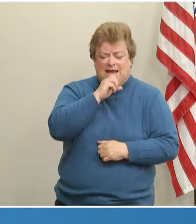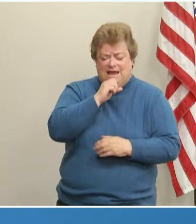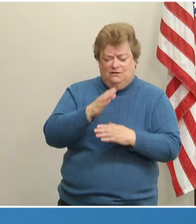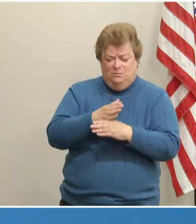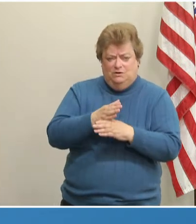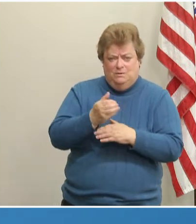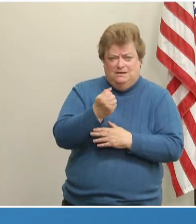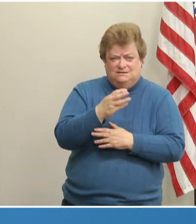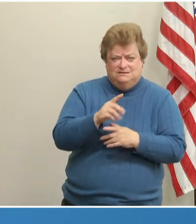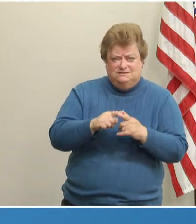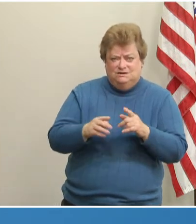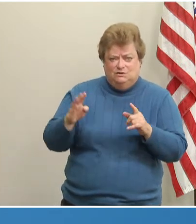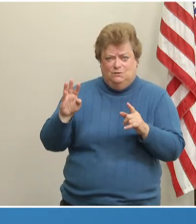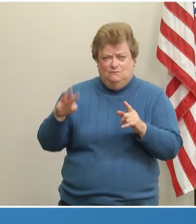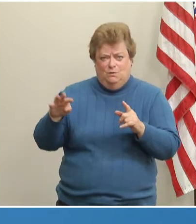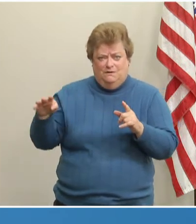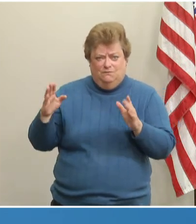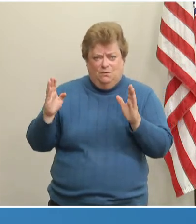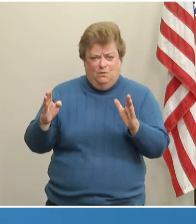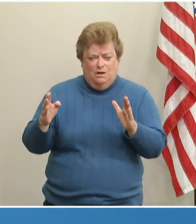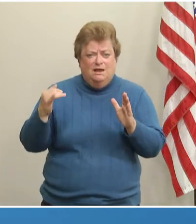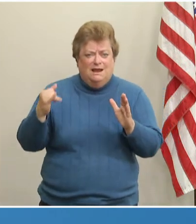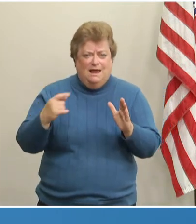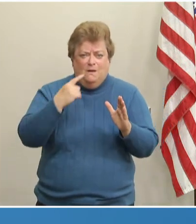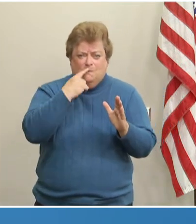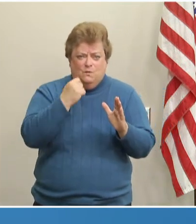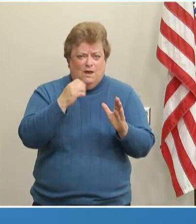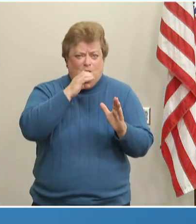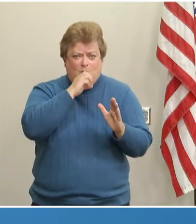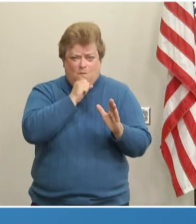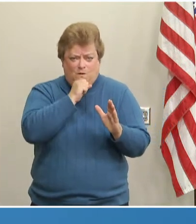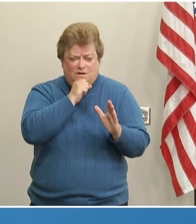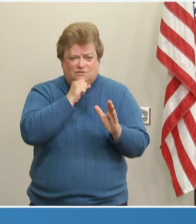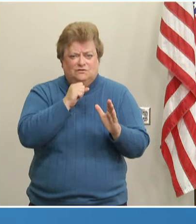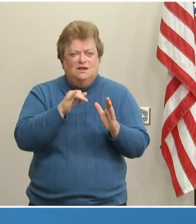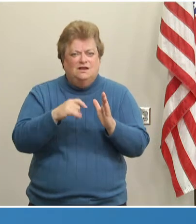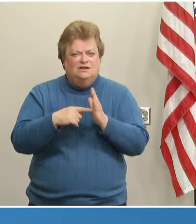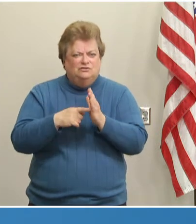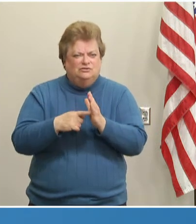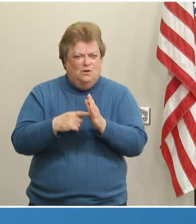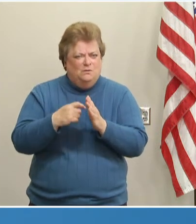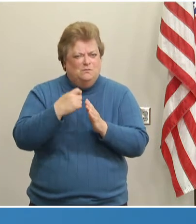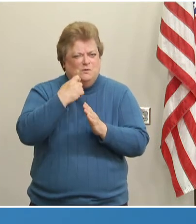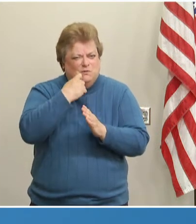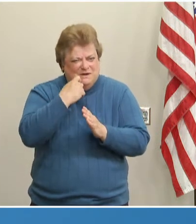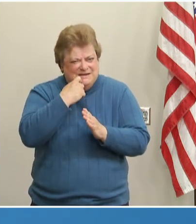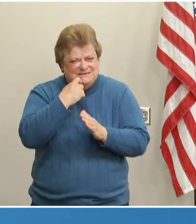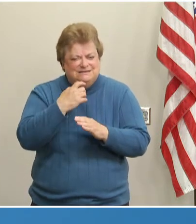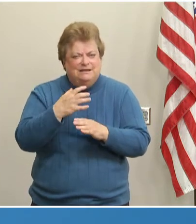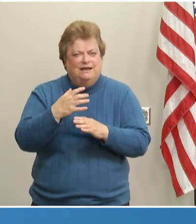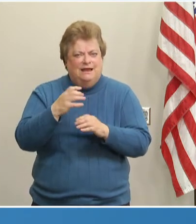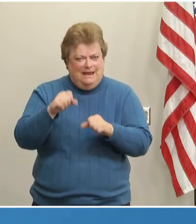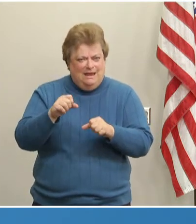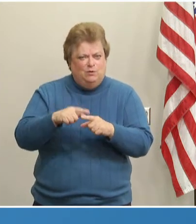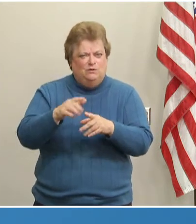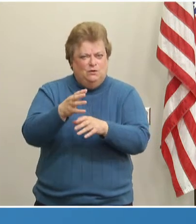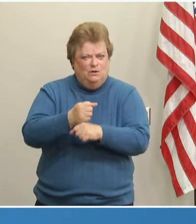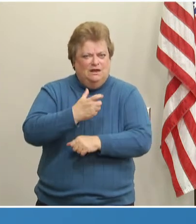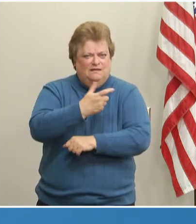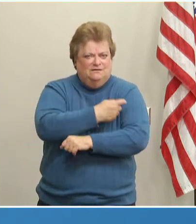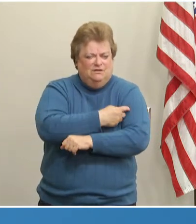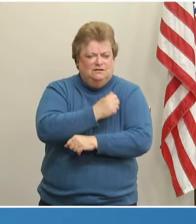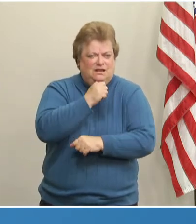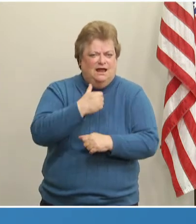between 16 and 44, currently in red and orange, are more recently eligible for vaccine and haven't had as